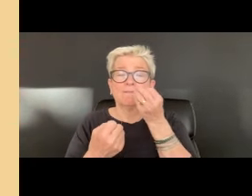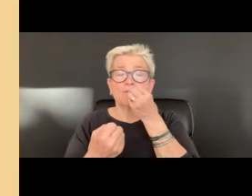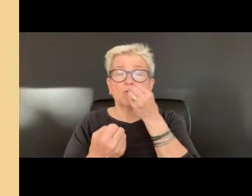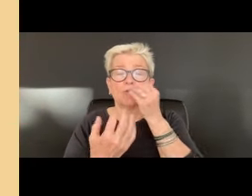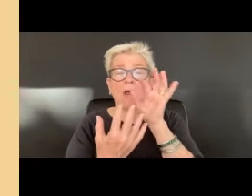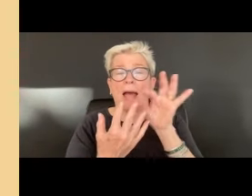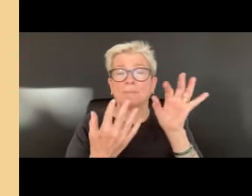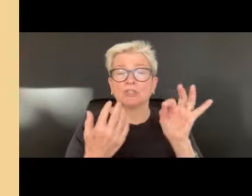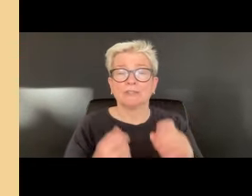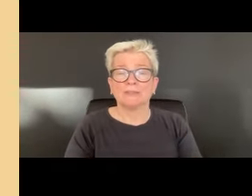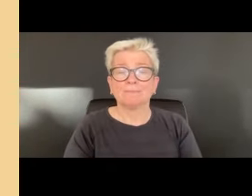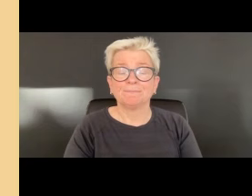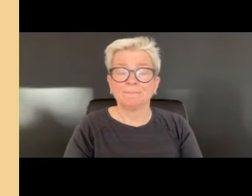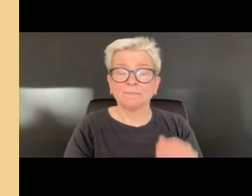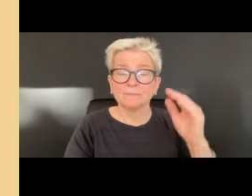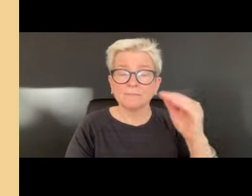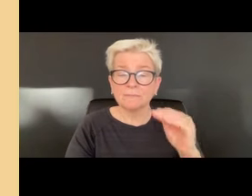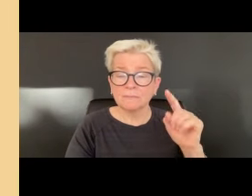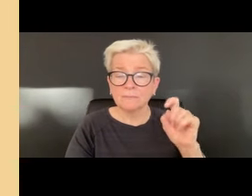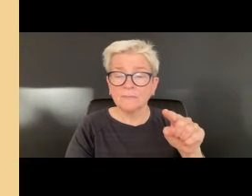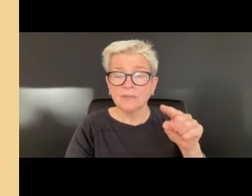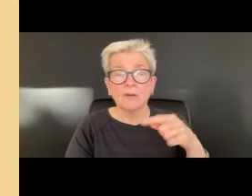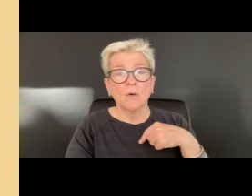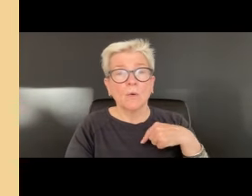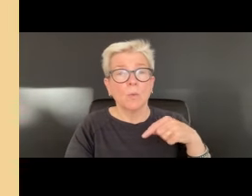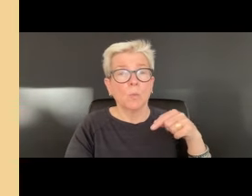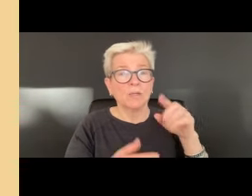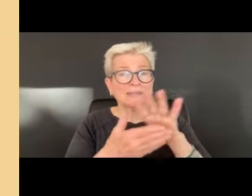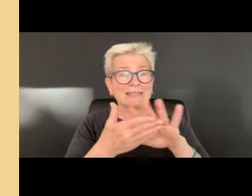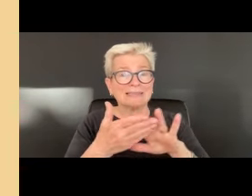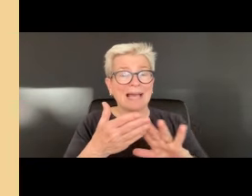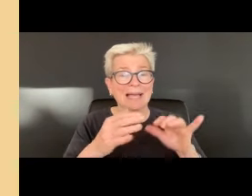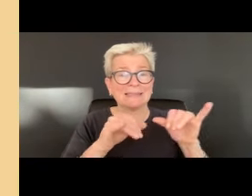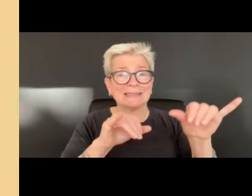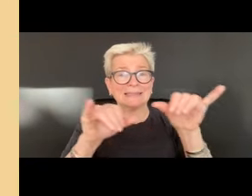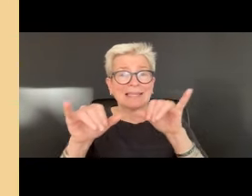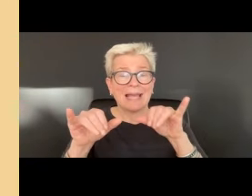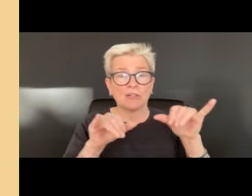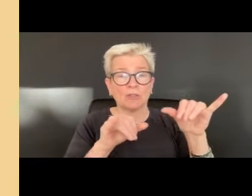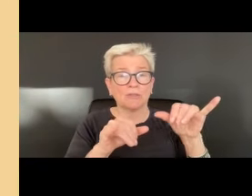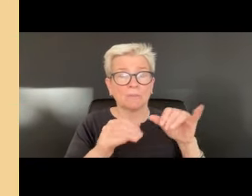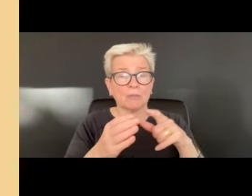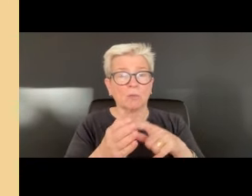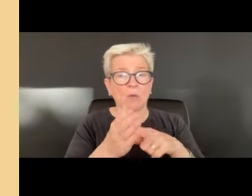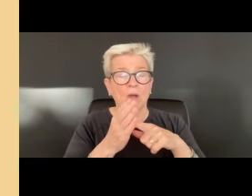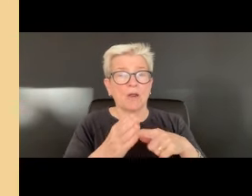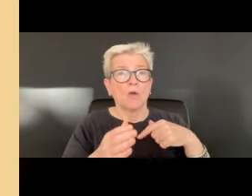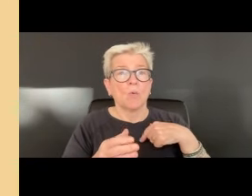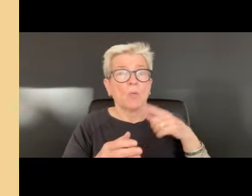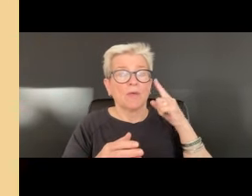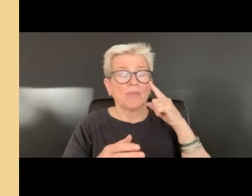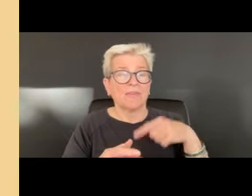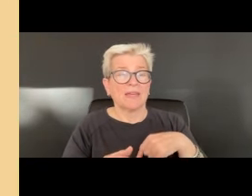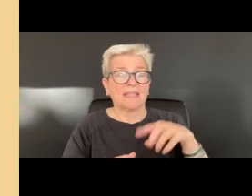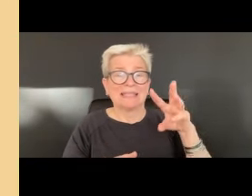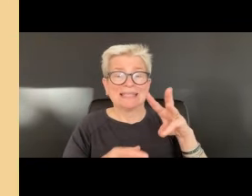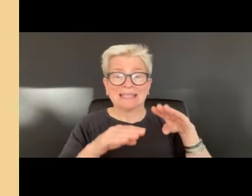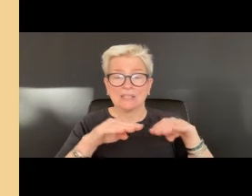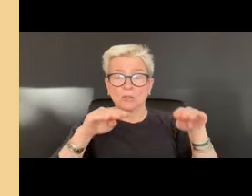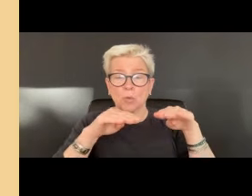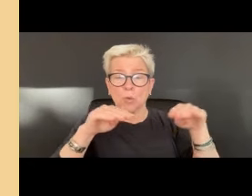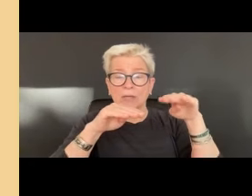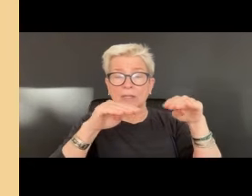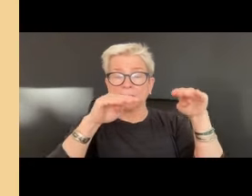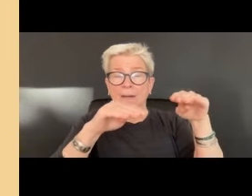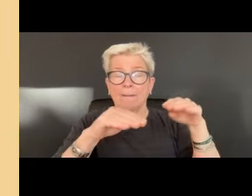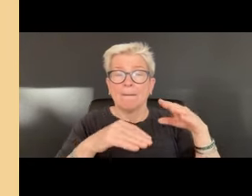Great. There's a question, will design standards be required so six-story buildings have appropriate setbacks with landscaping and public access improvements?